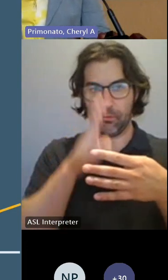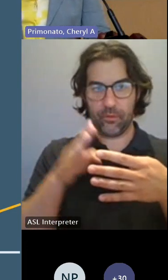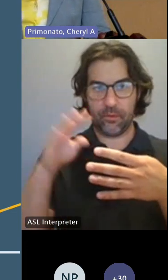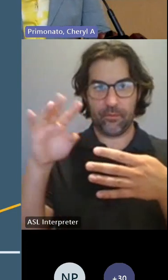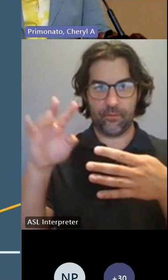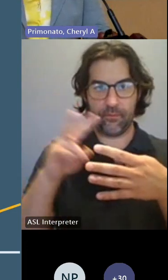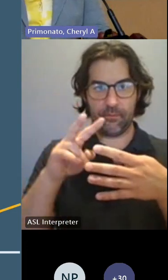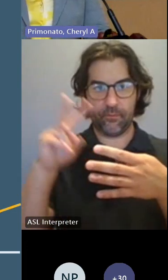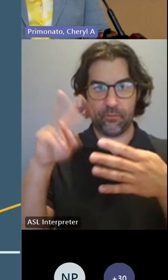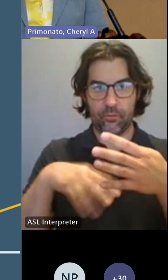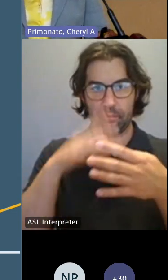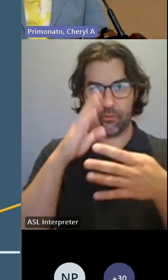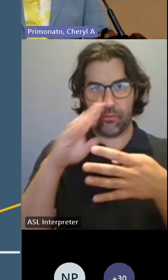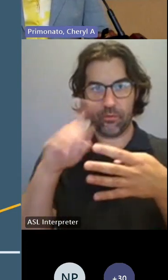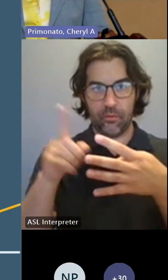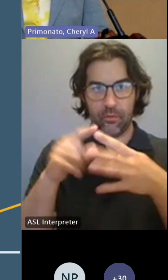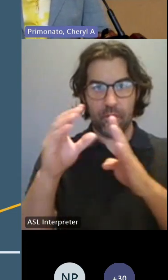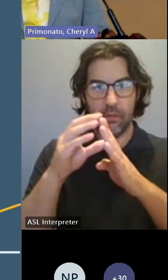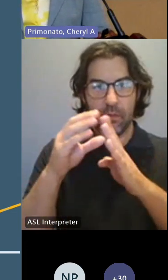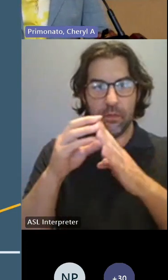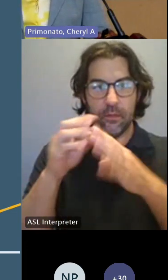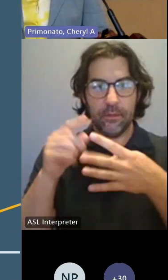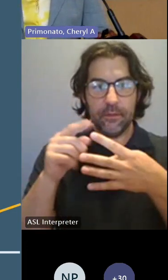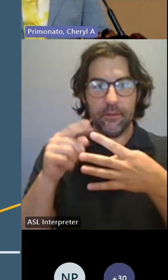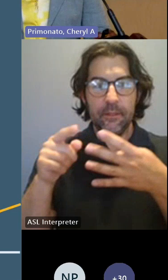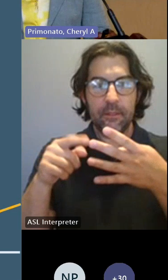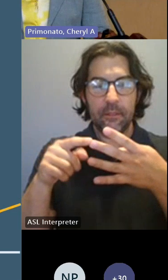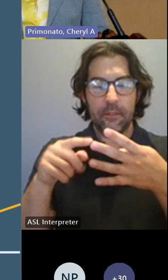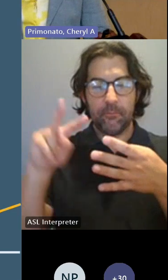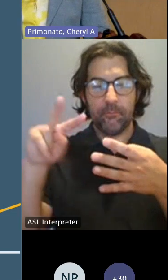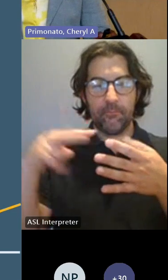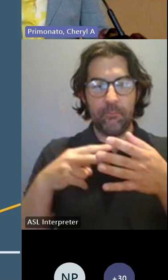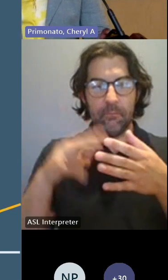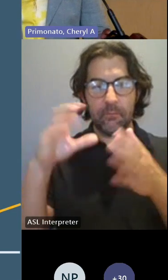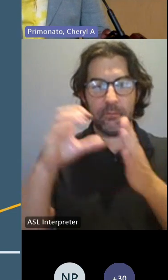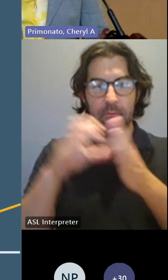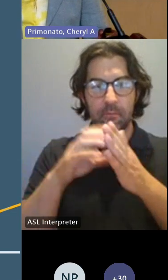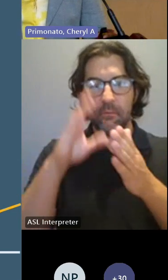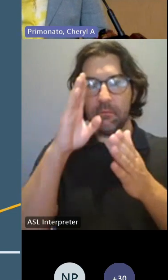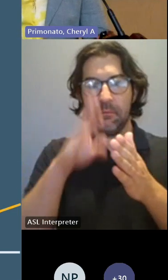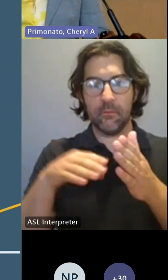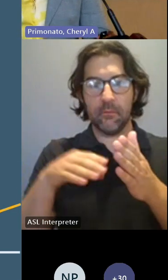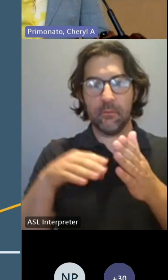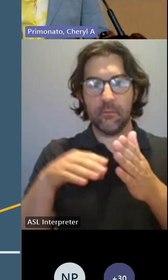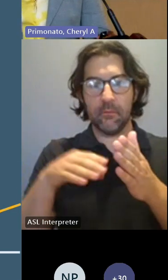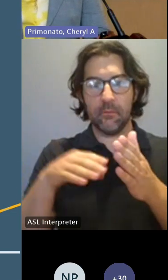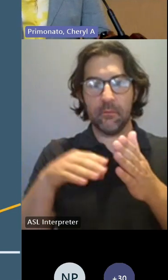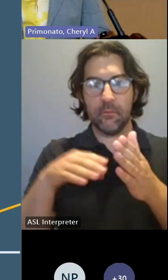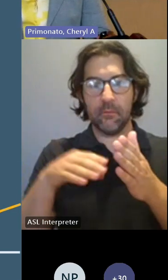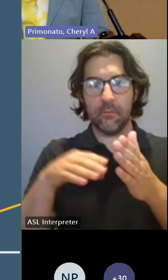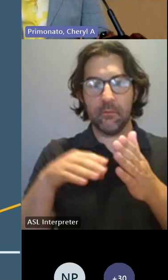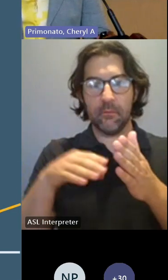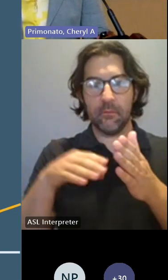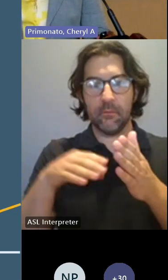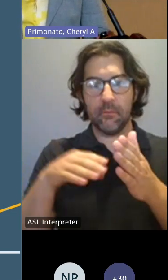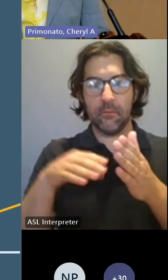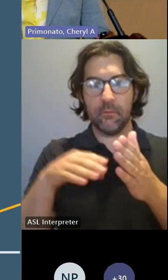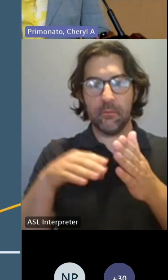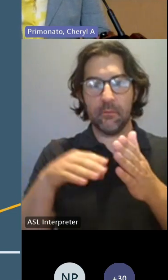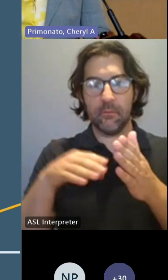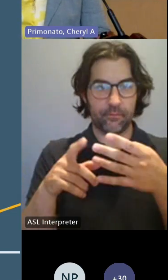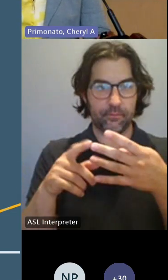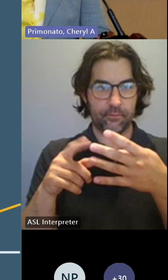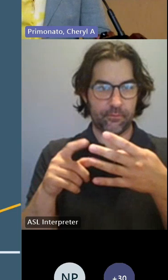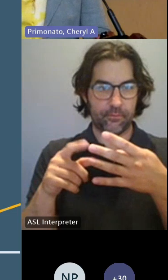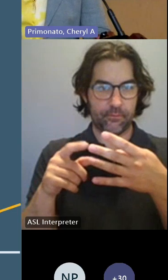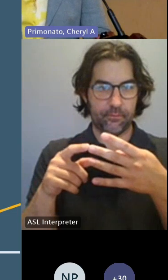$391.2 million in operating reserves. During the month, cash inflows totaled $59.8 million. That included $28.8 million in CRISA